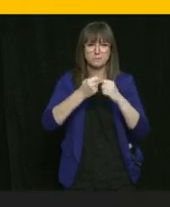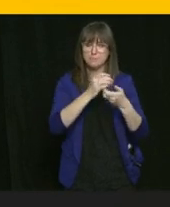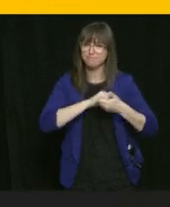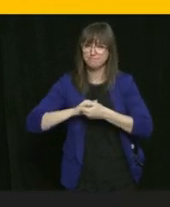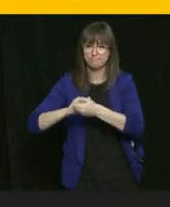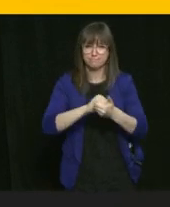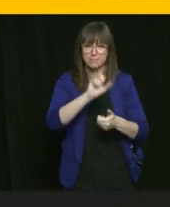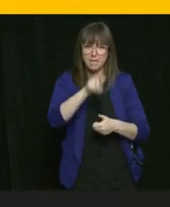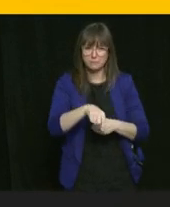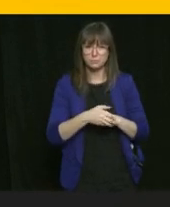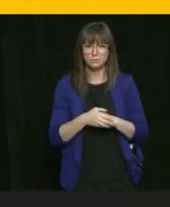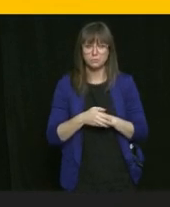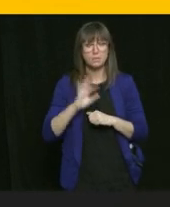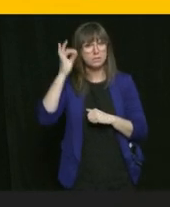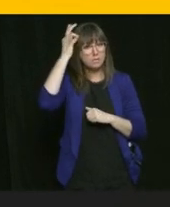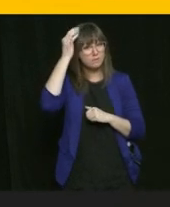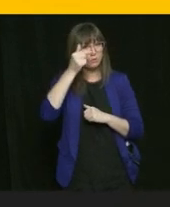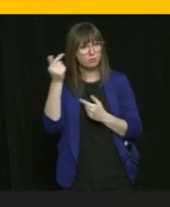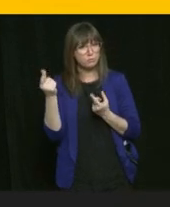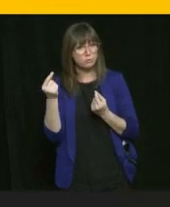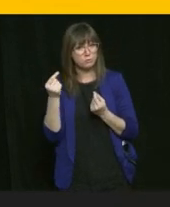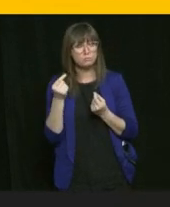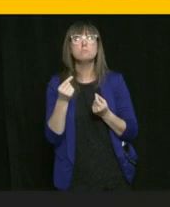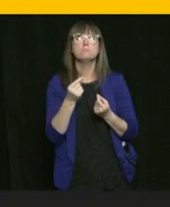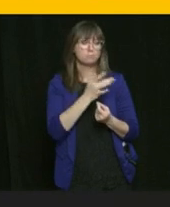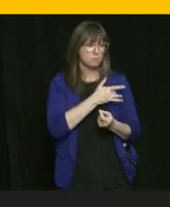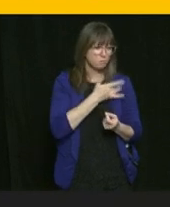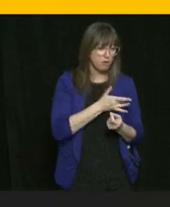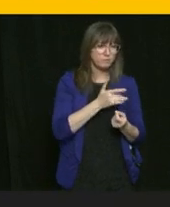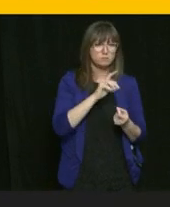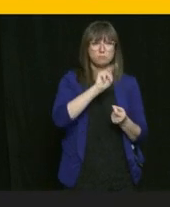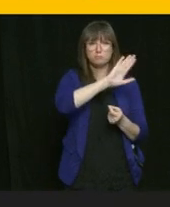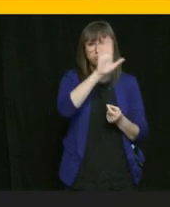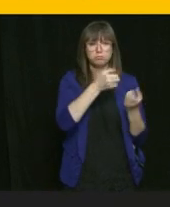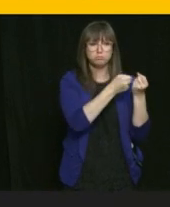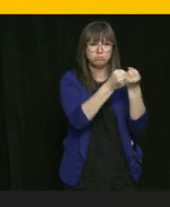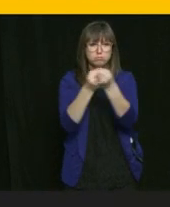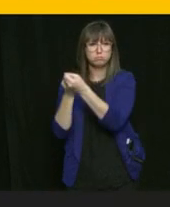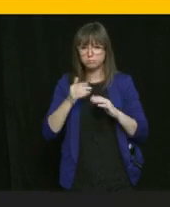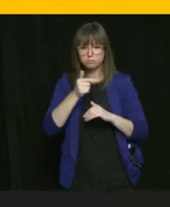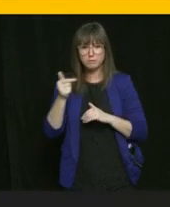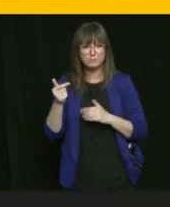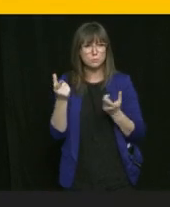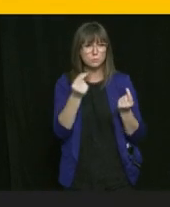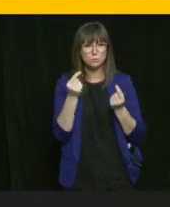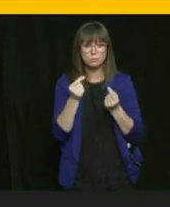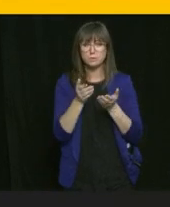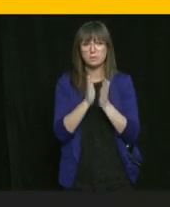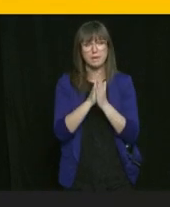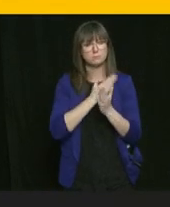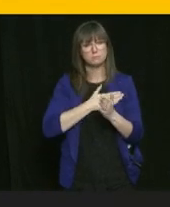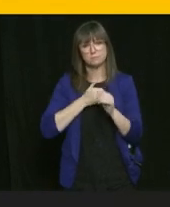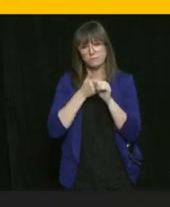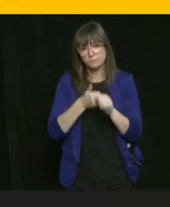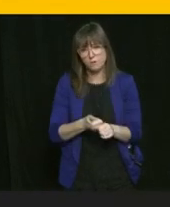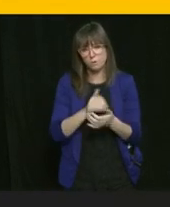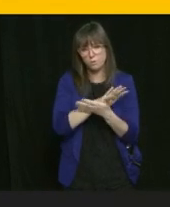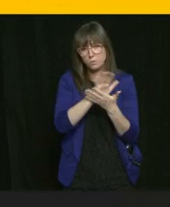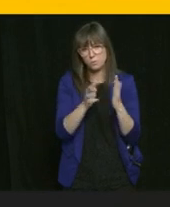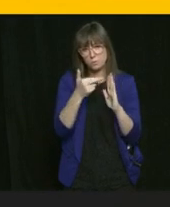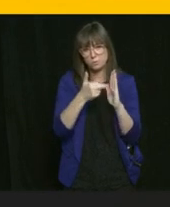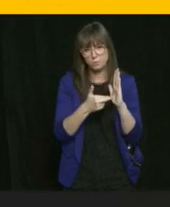On our side, we continue to support provinces and territories in their fight against the virus. These measures, because it is important